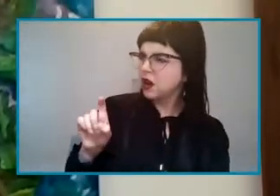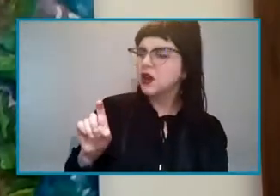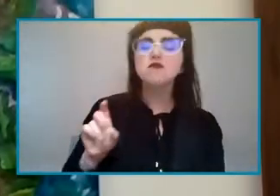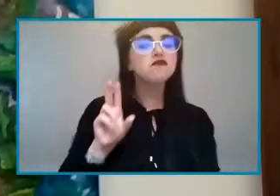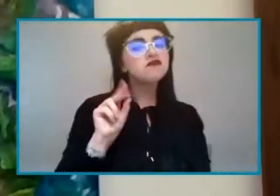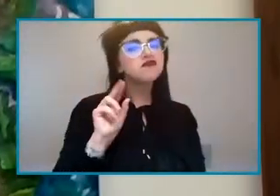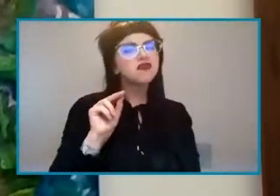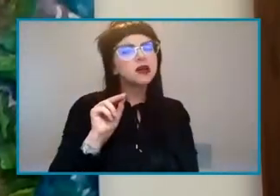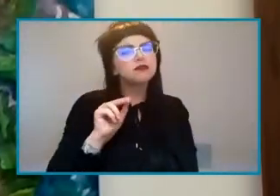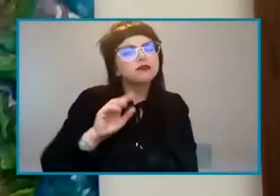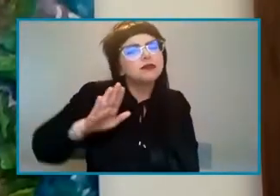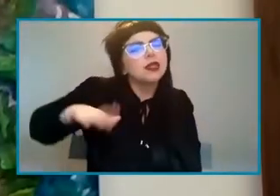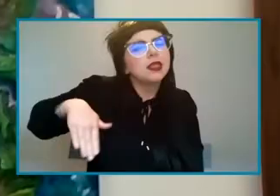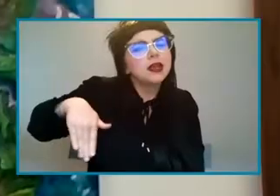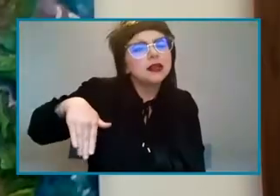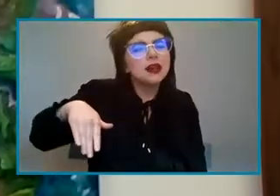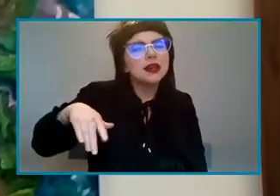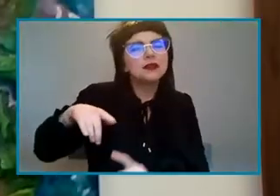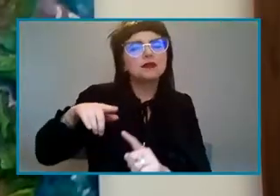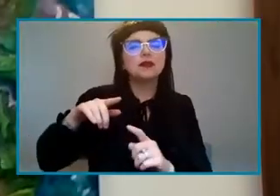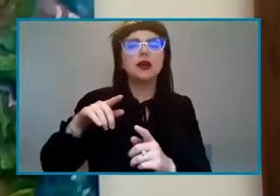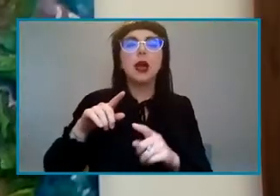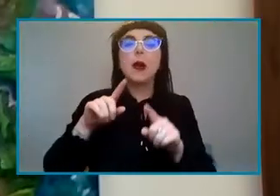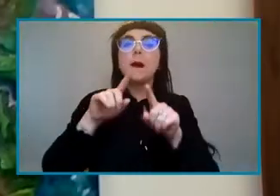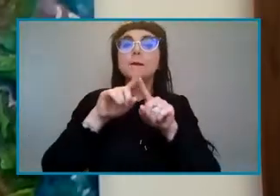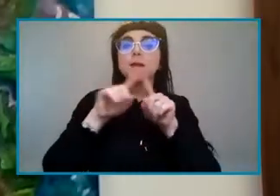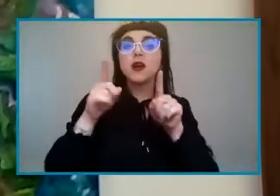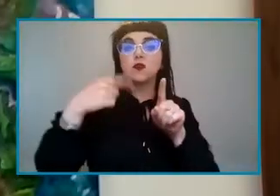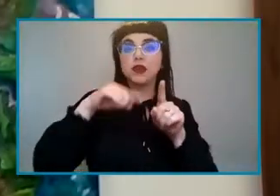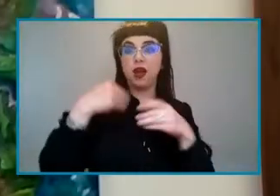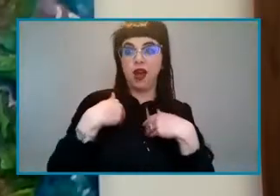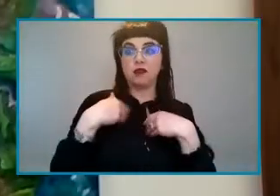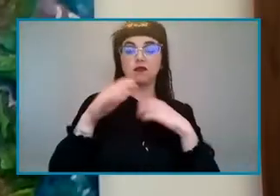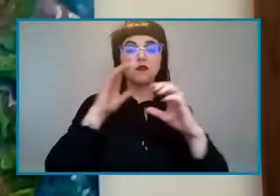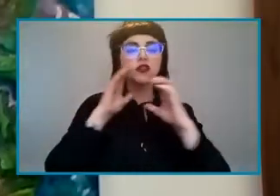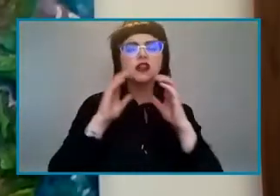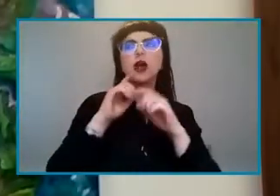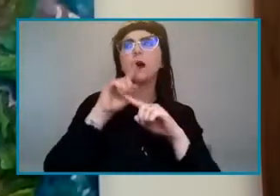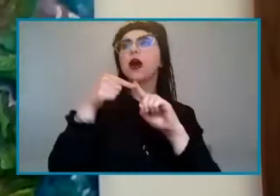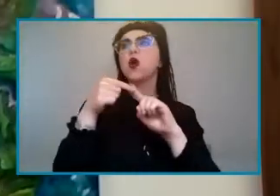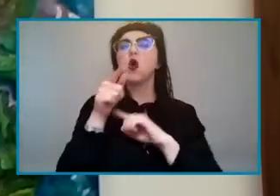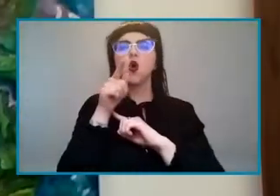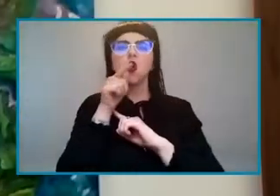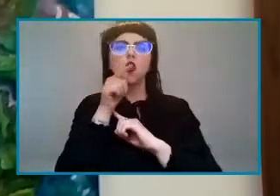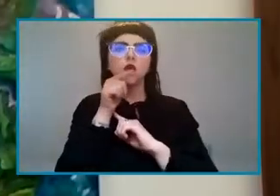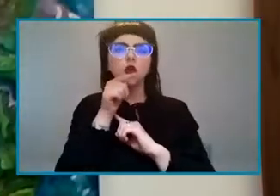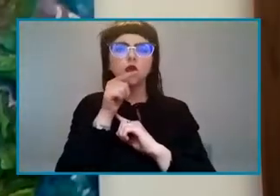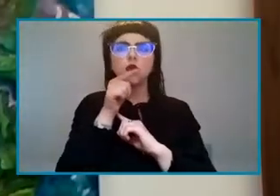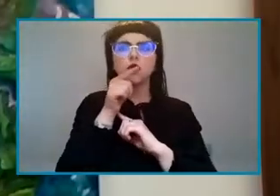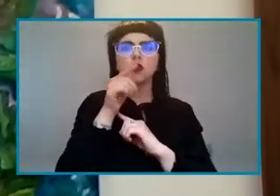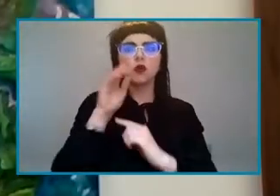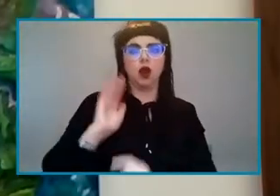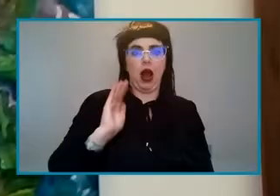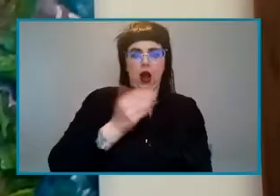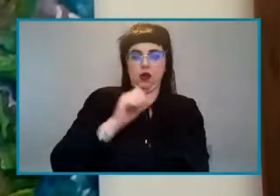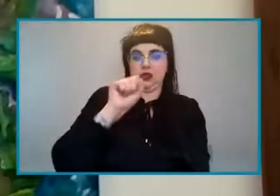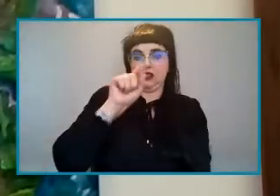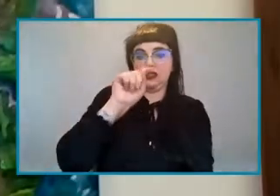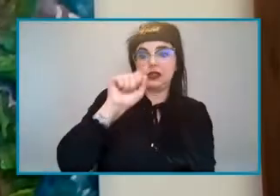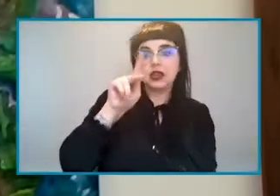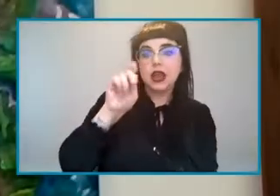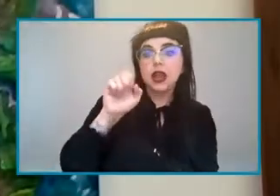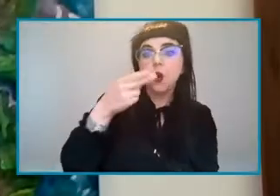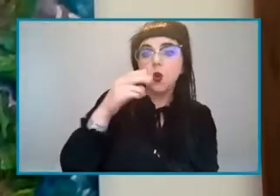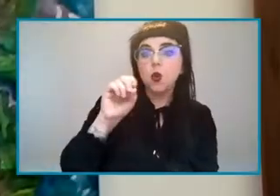board necessarily, but when we've had conversations about who are we stakeholders with, right? Who are our stakeholders in our sponsorships, which are a piece